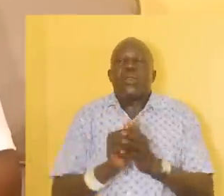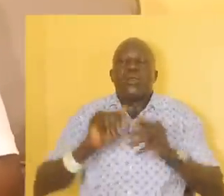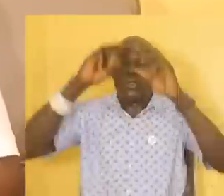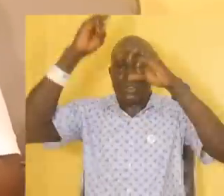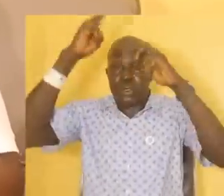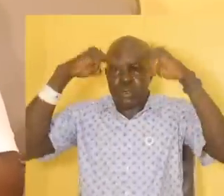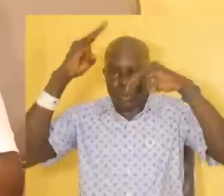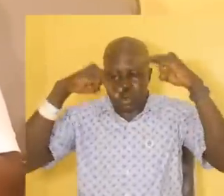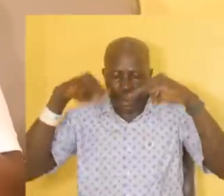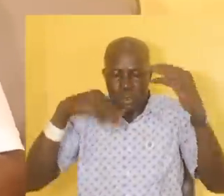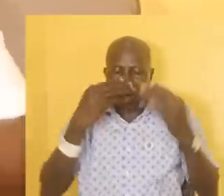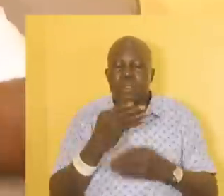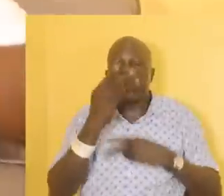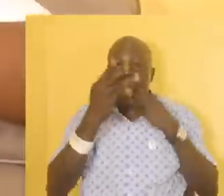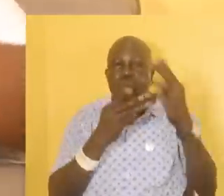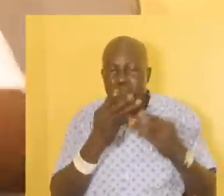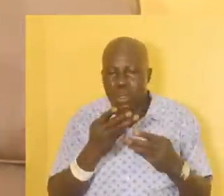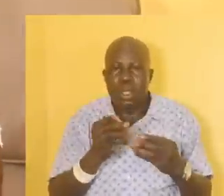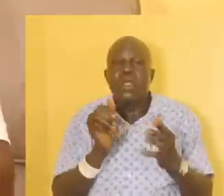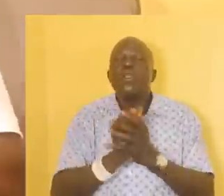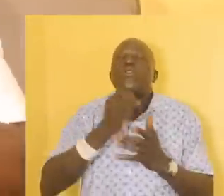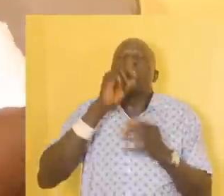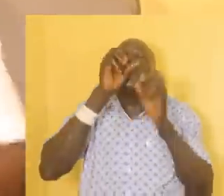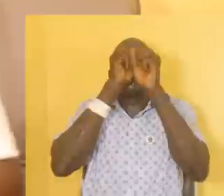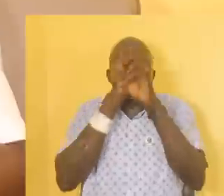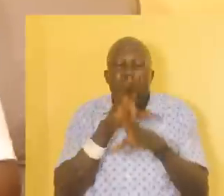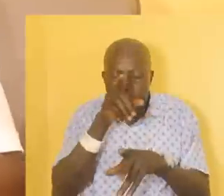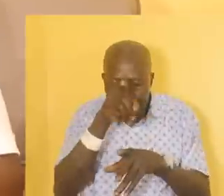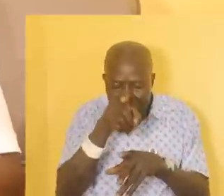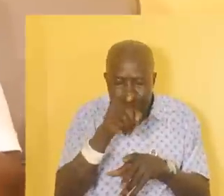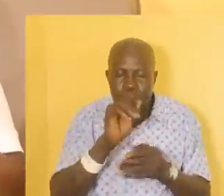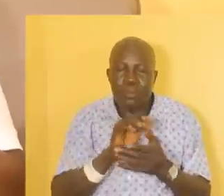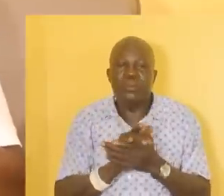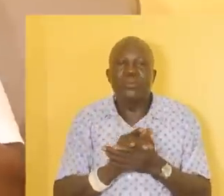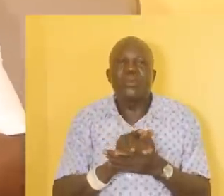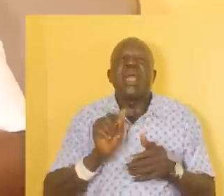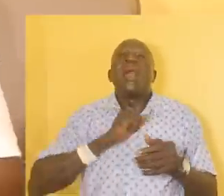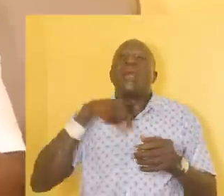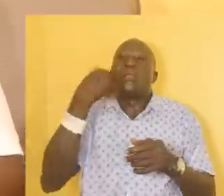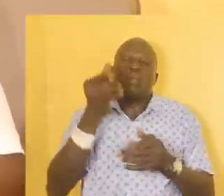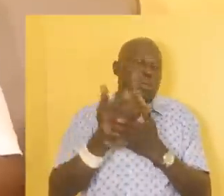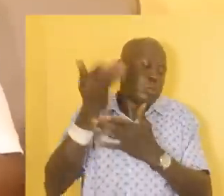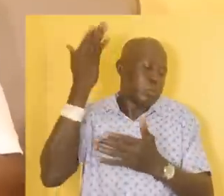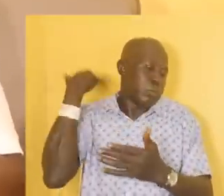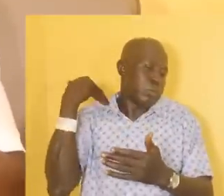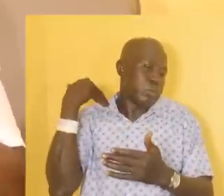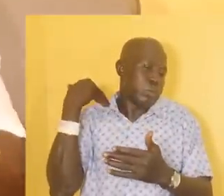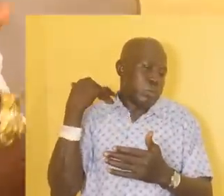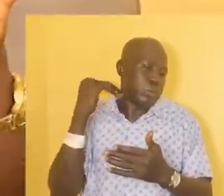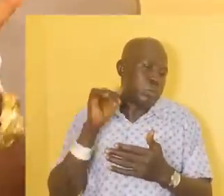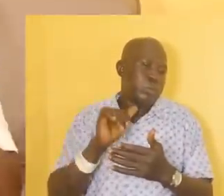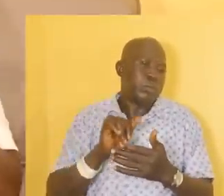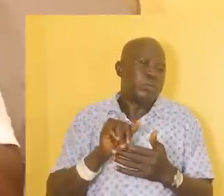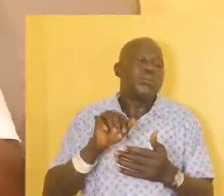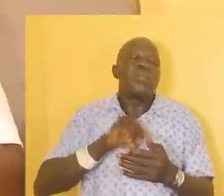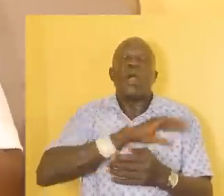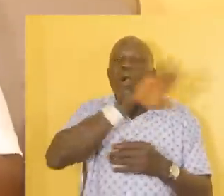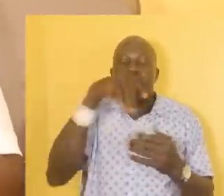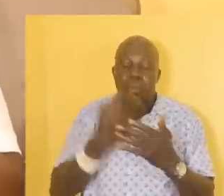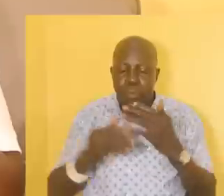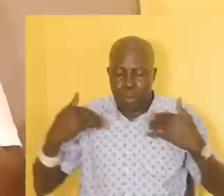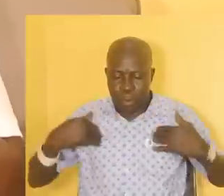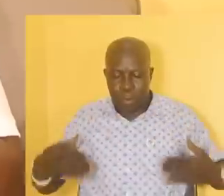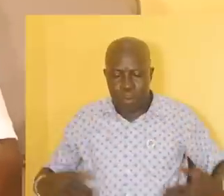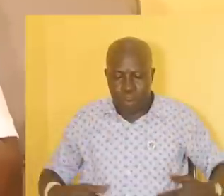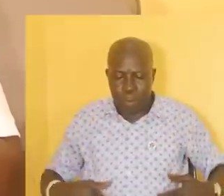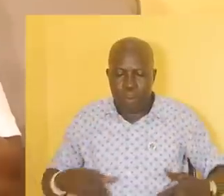some authority invisible words that will pray for you. But so far, I've told you that